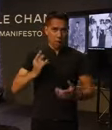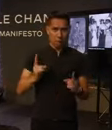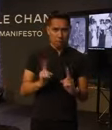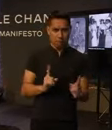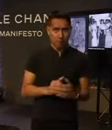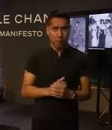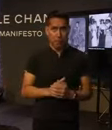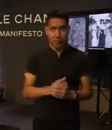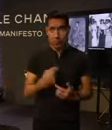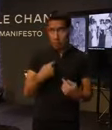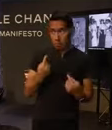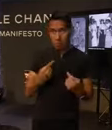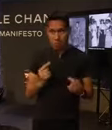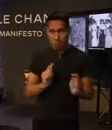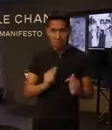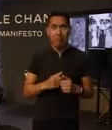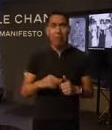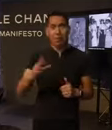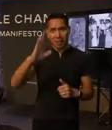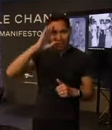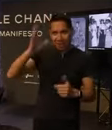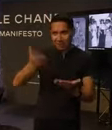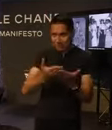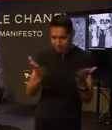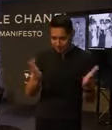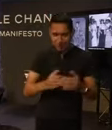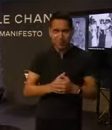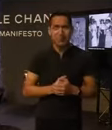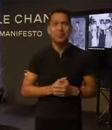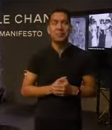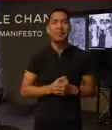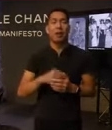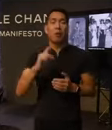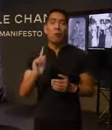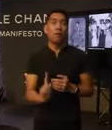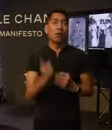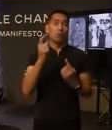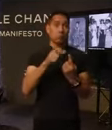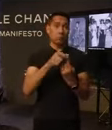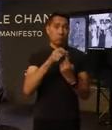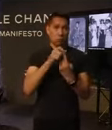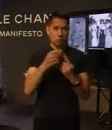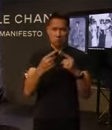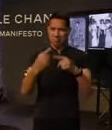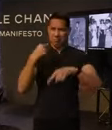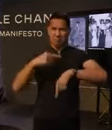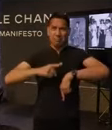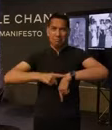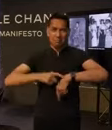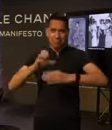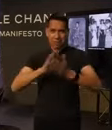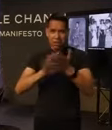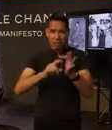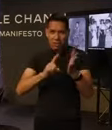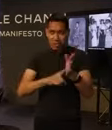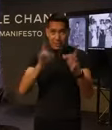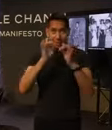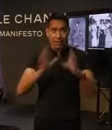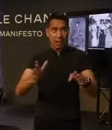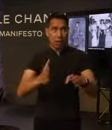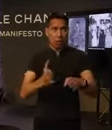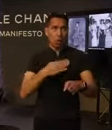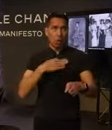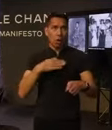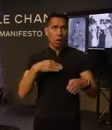Will I start? Sure. Hello, everyone. Well, first of all, at the time that Chanel started her fashion